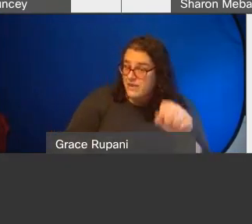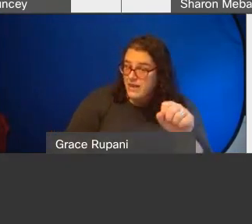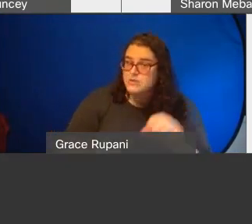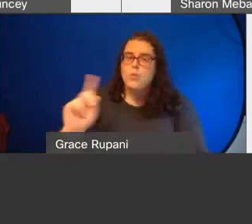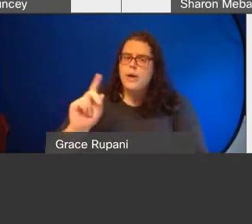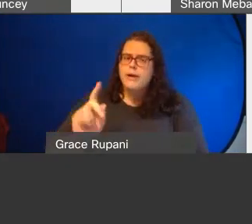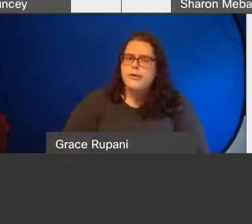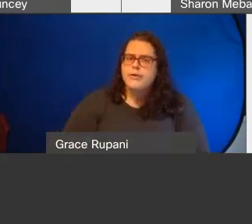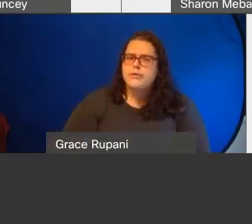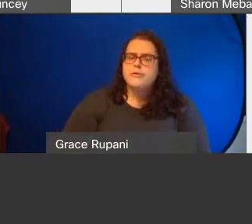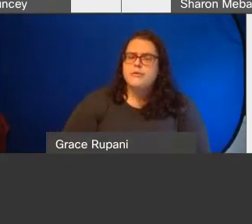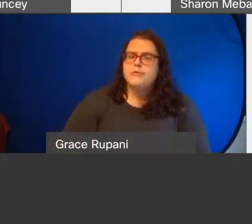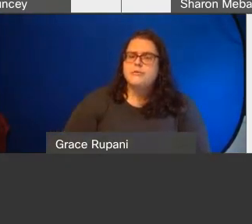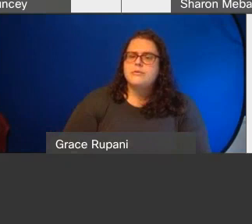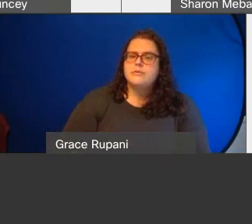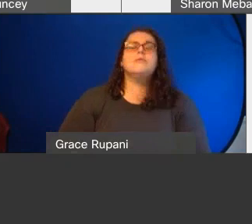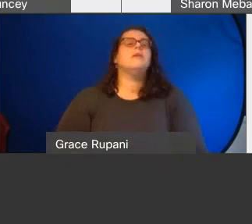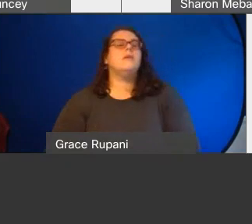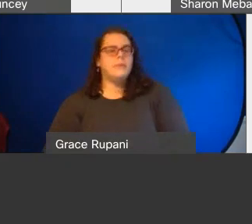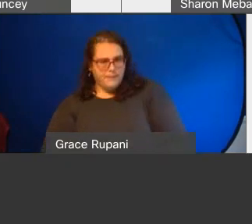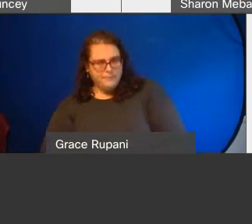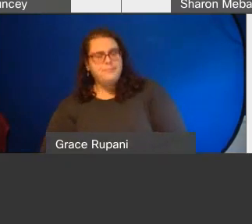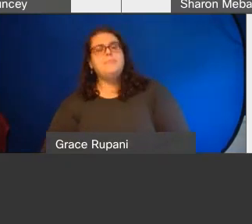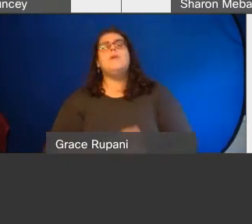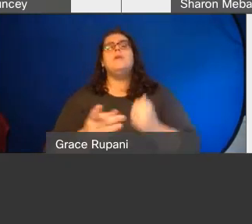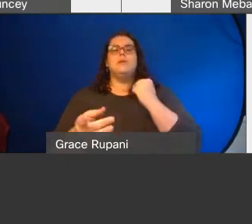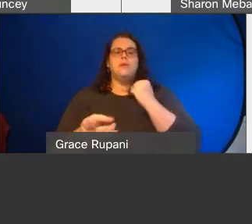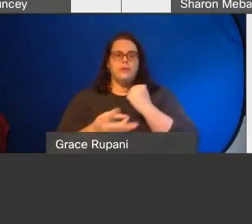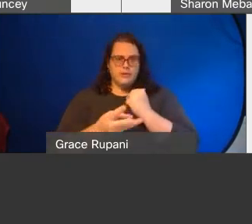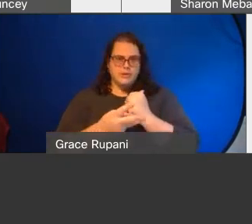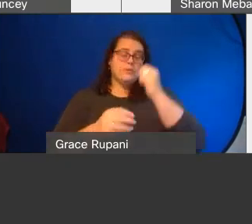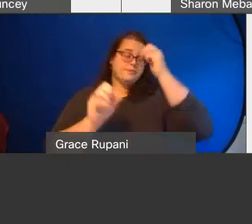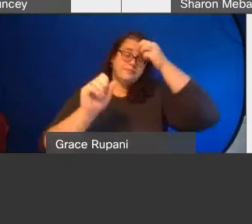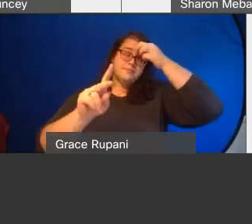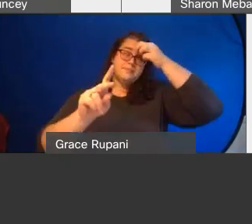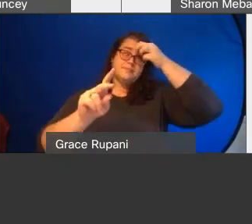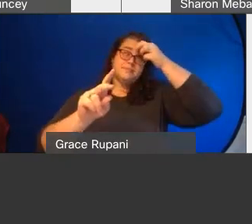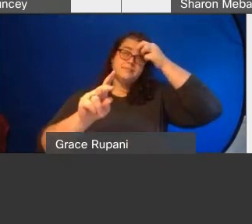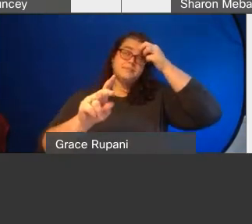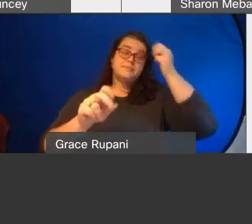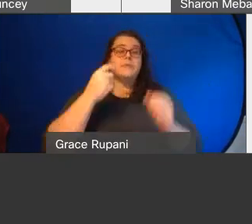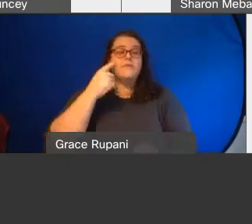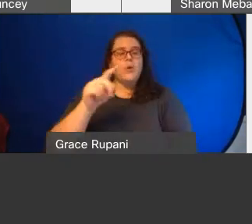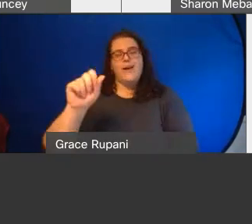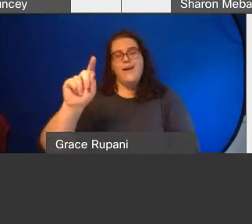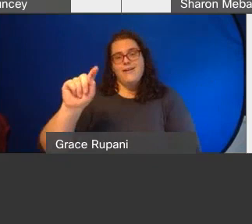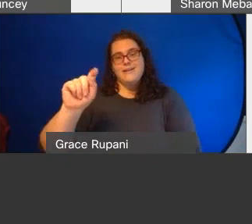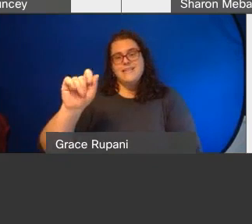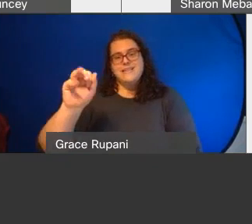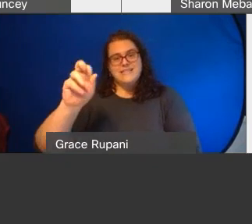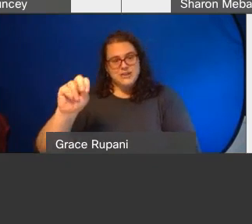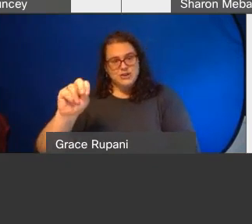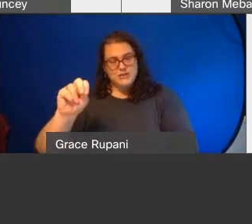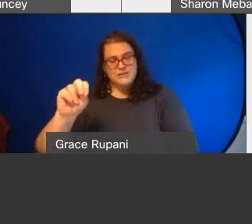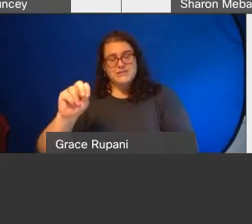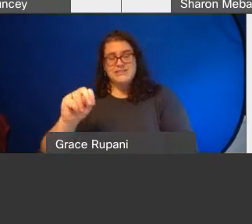Okay, so the attestation, in terms of the Appendix K, I